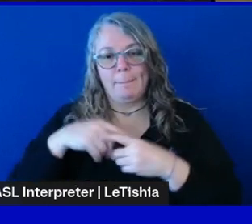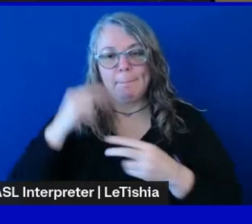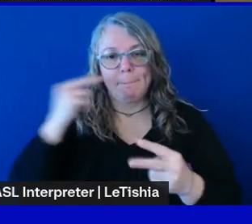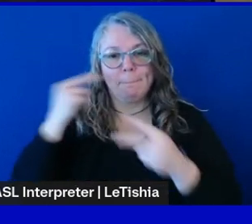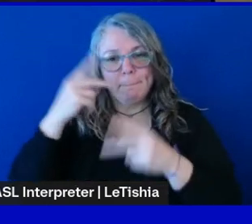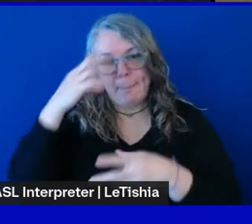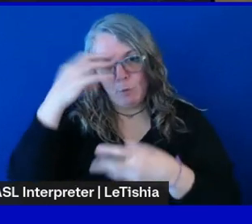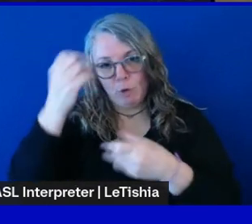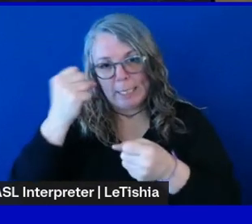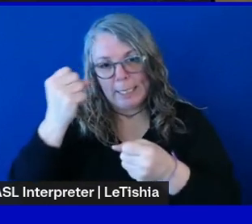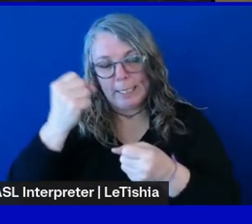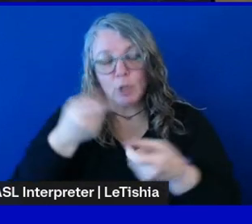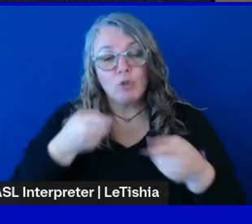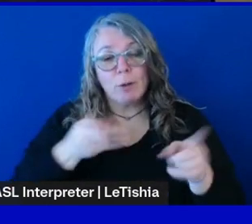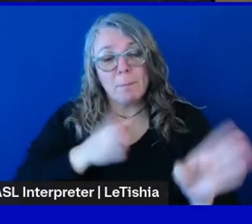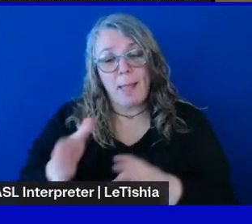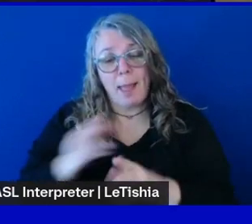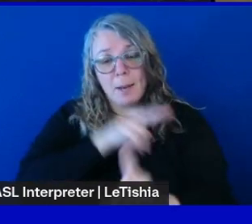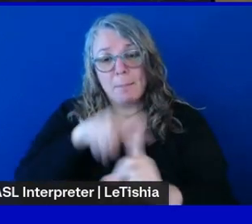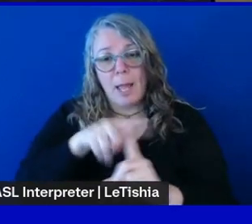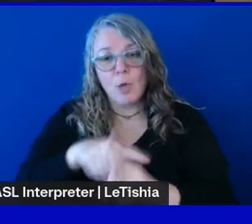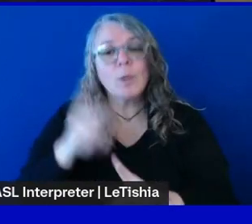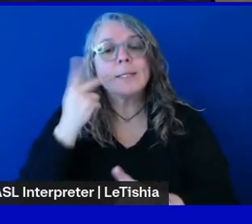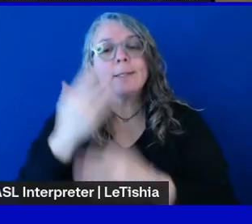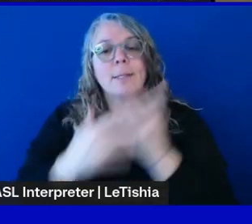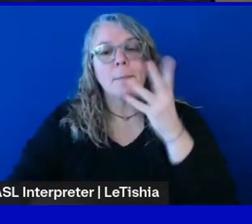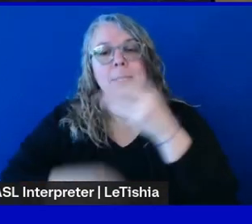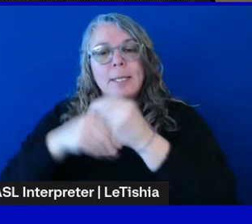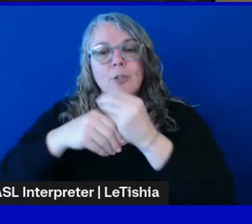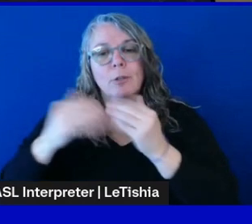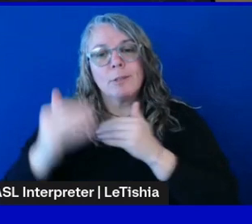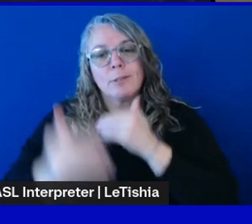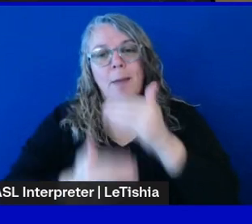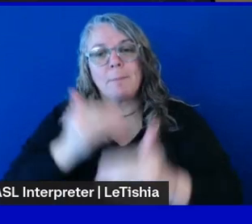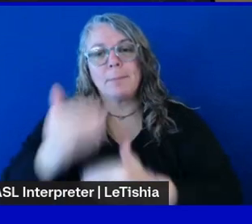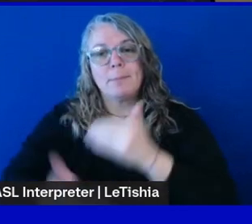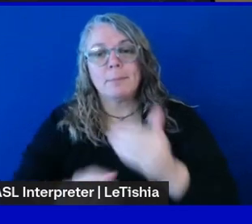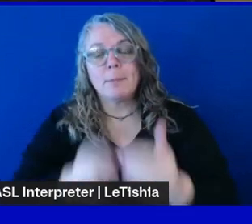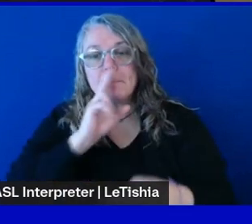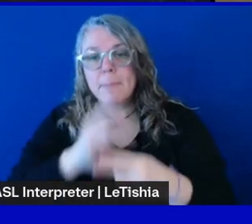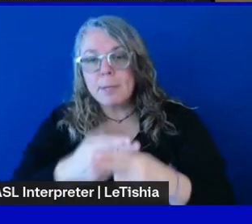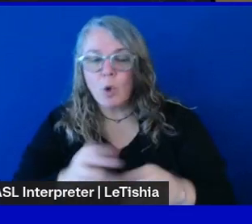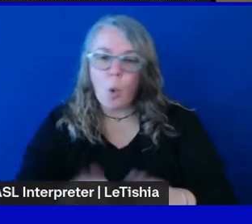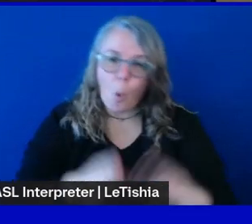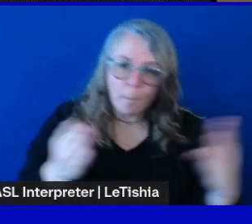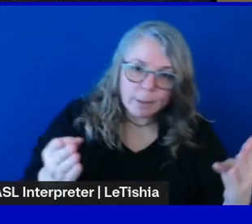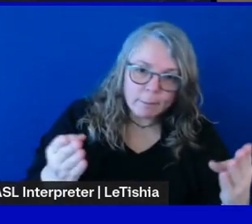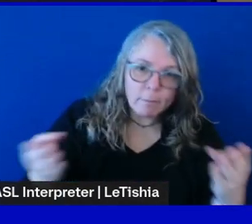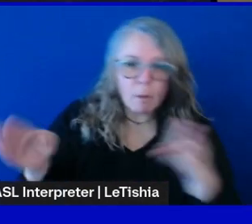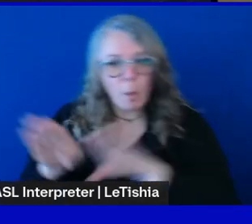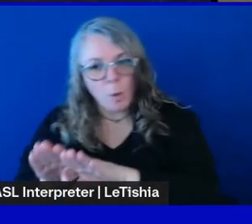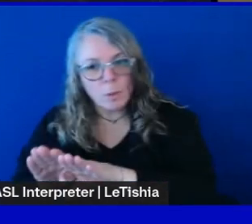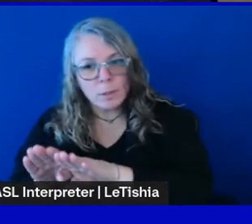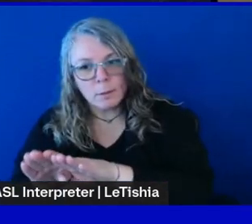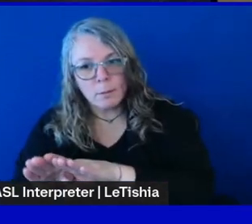can see there are a couple of additional or a few additional steps. It kind of mentions like opening and closing.